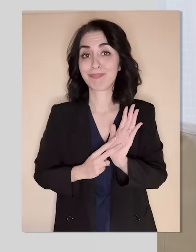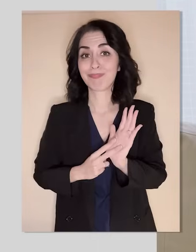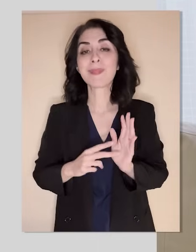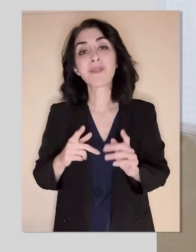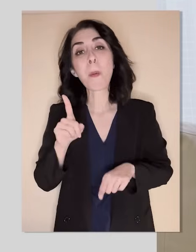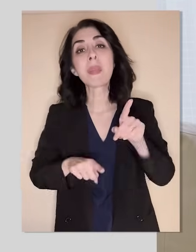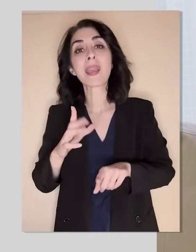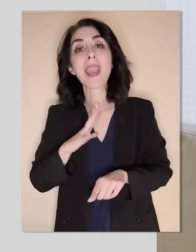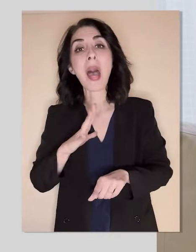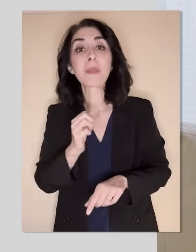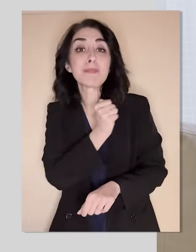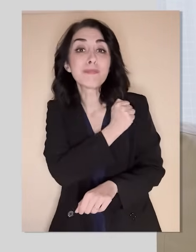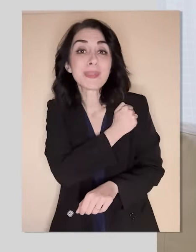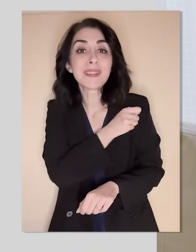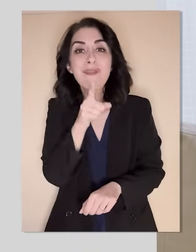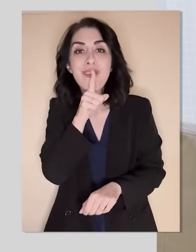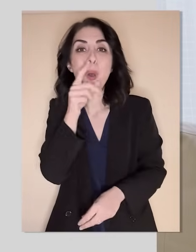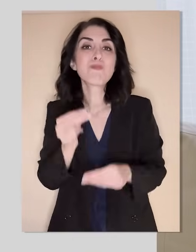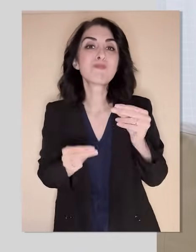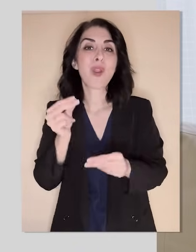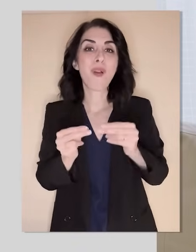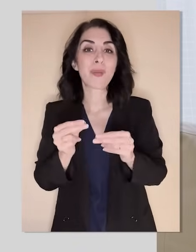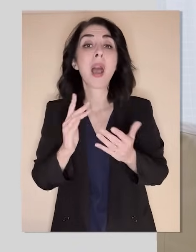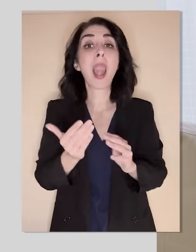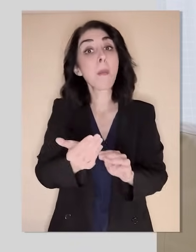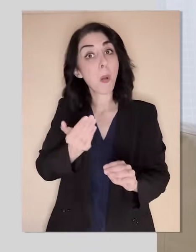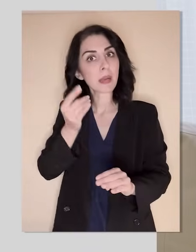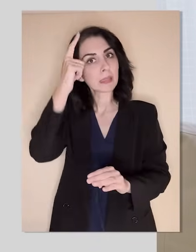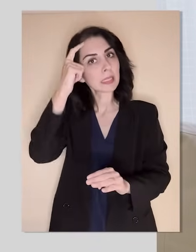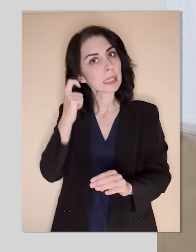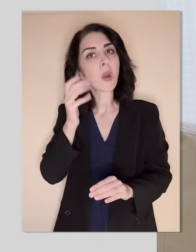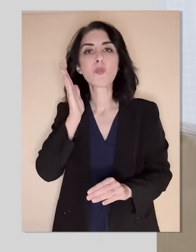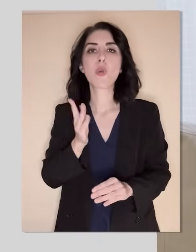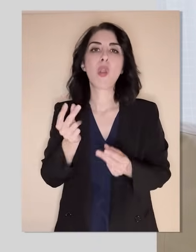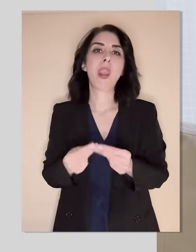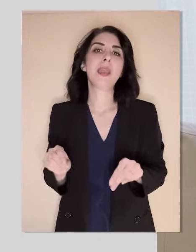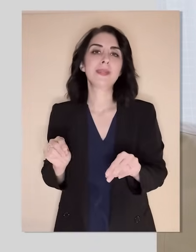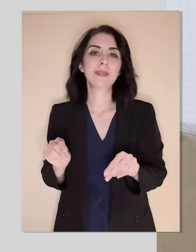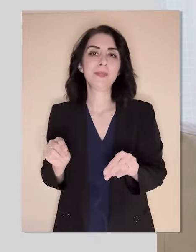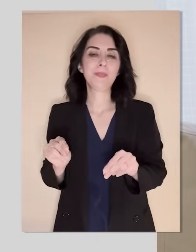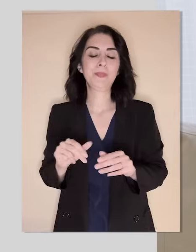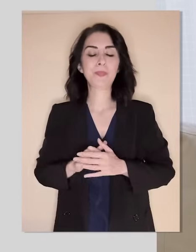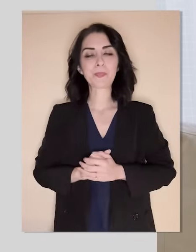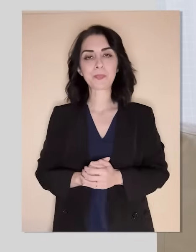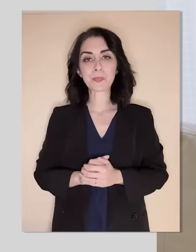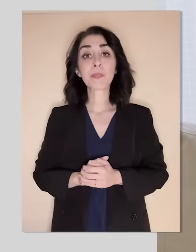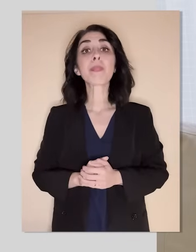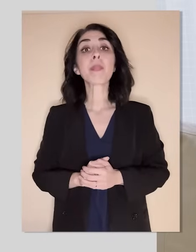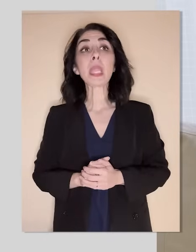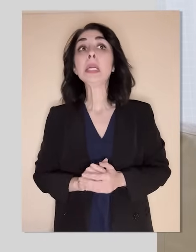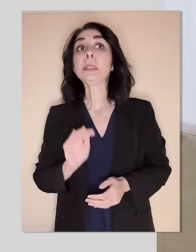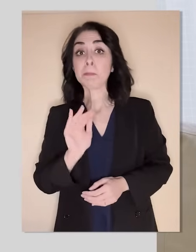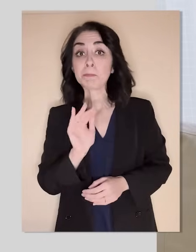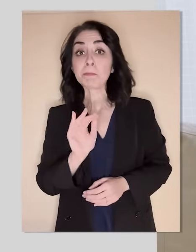these preventive medications work? Yes, they work quite well. Sometimes one works better